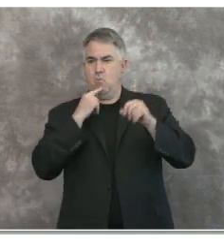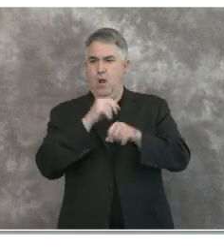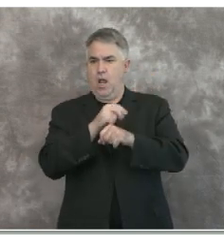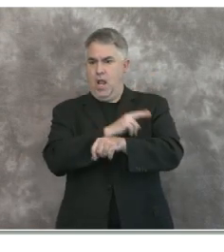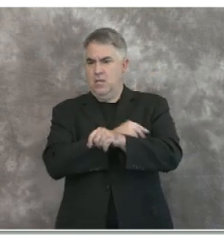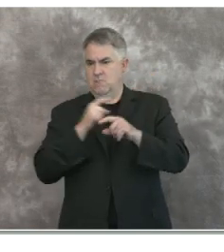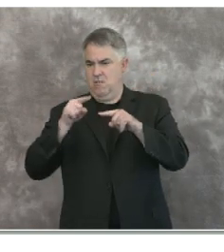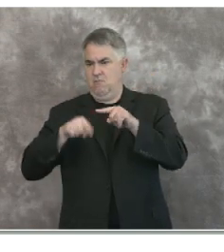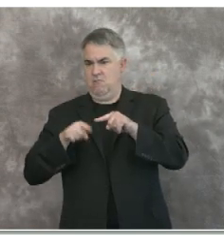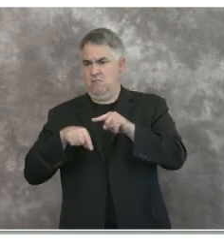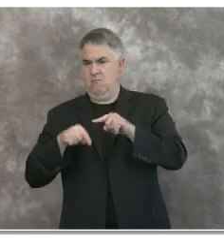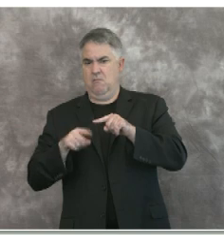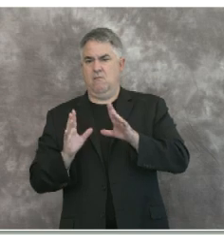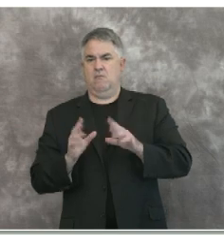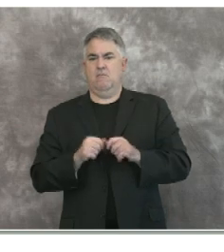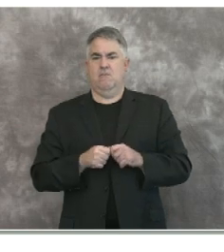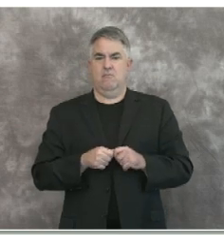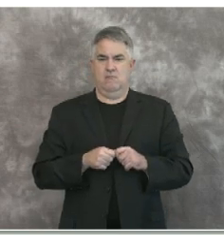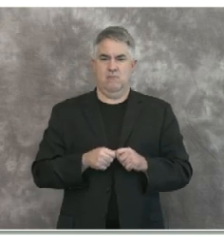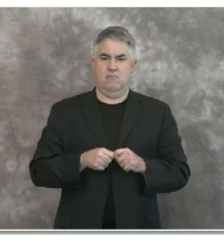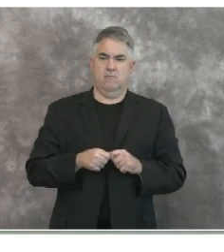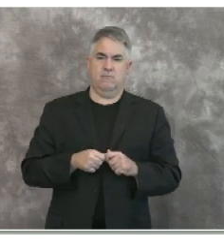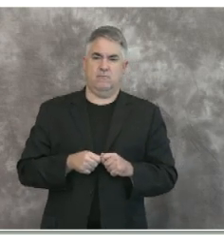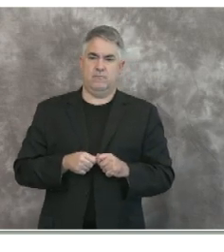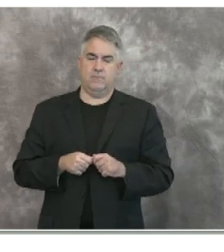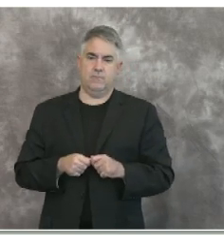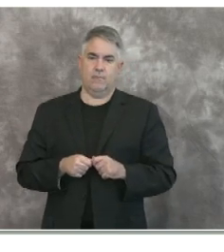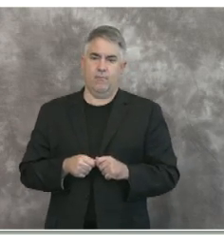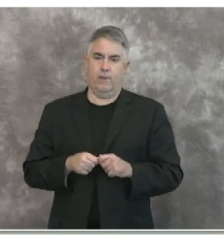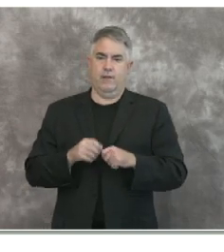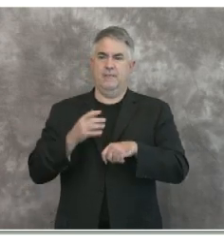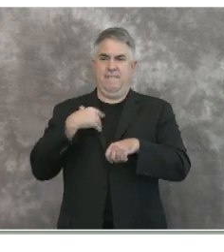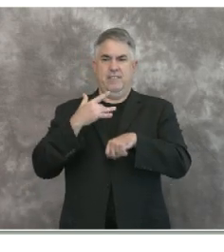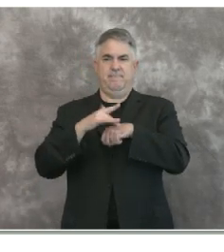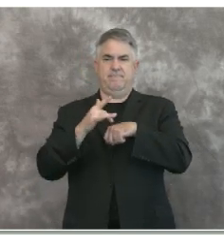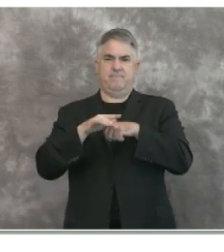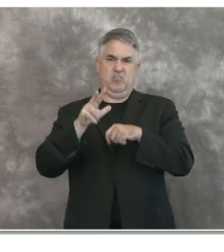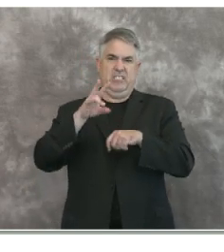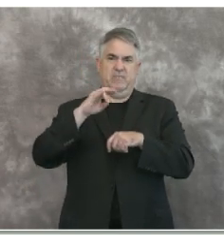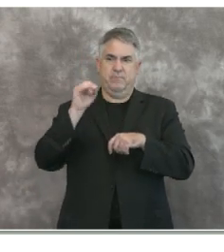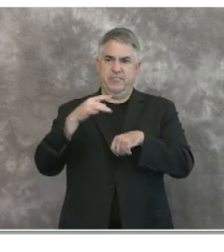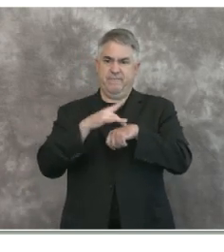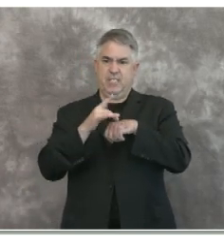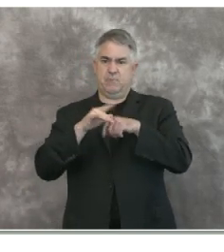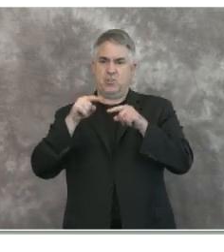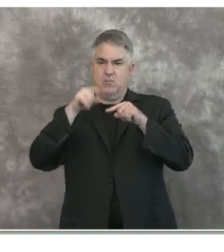we have 37% available capacity for surge.